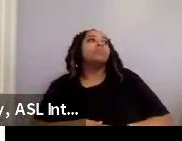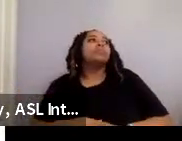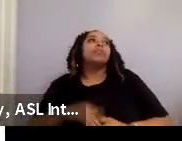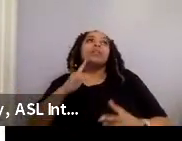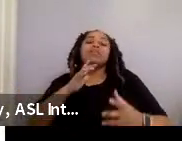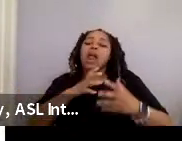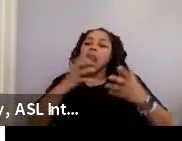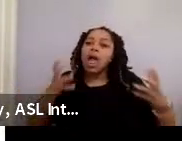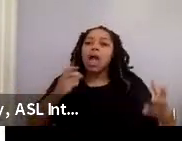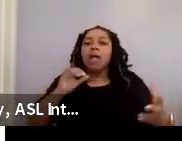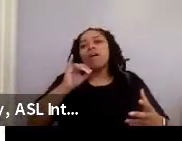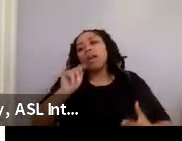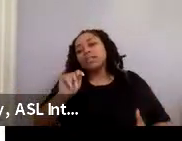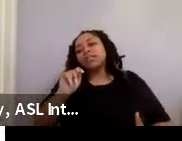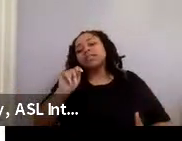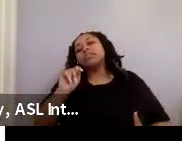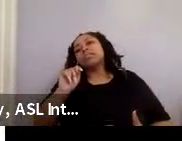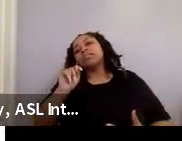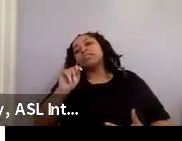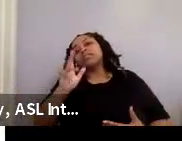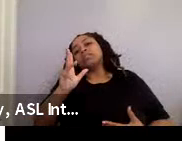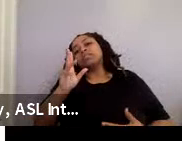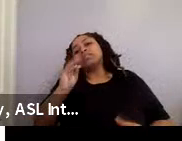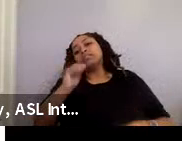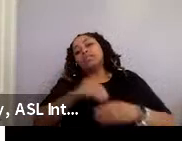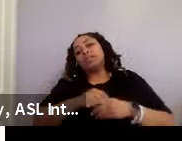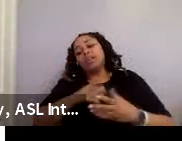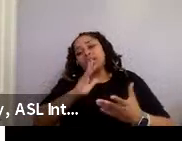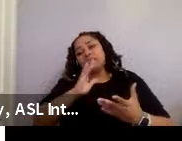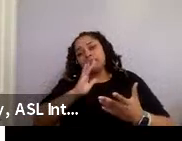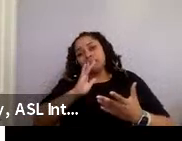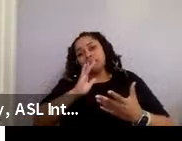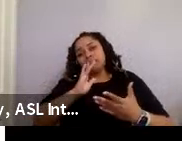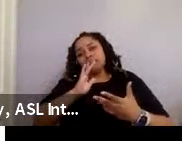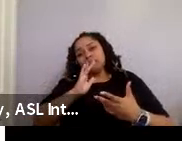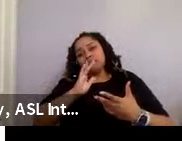lots of IT in modern